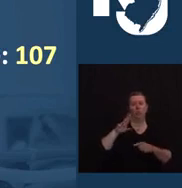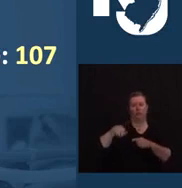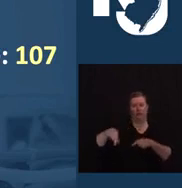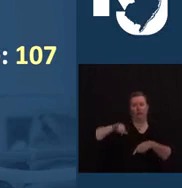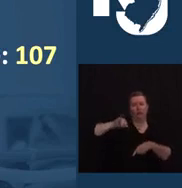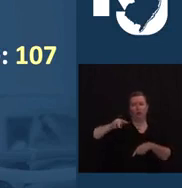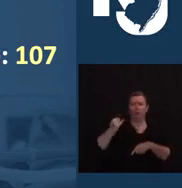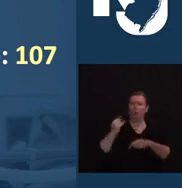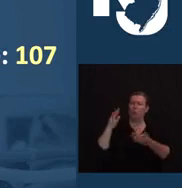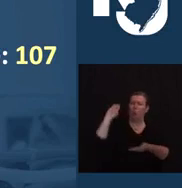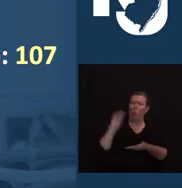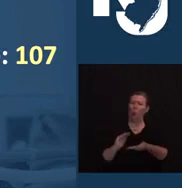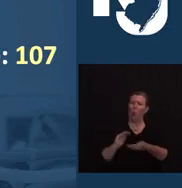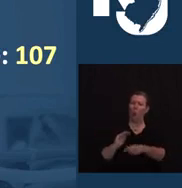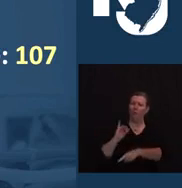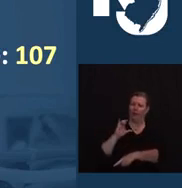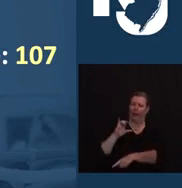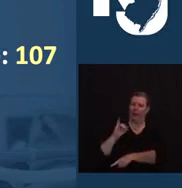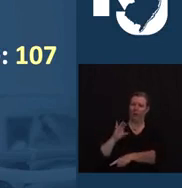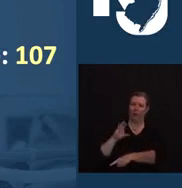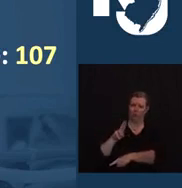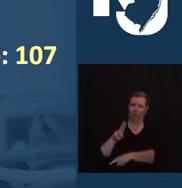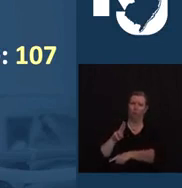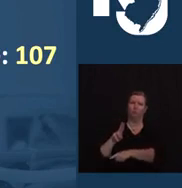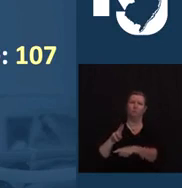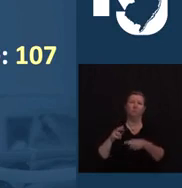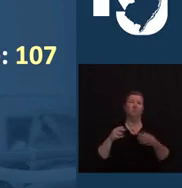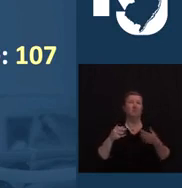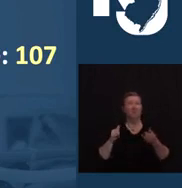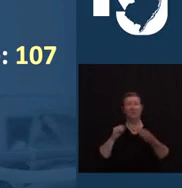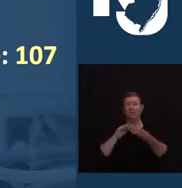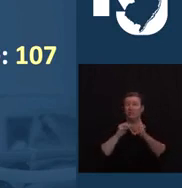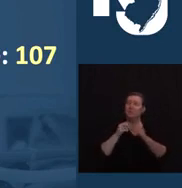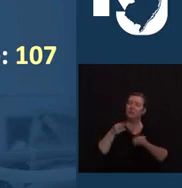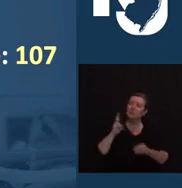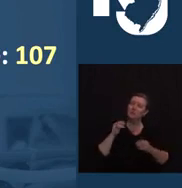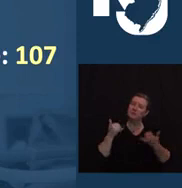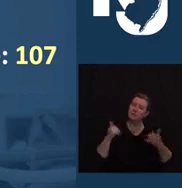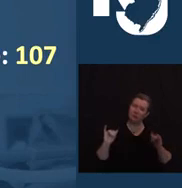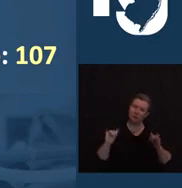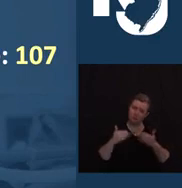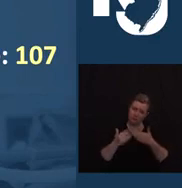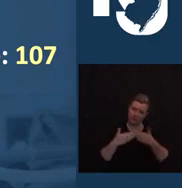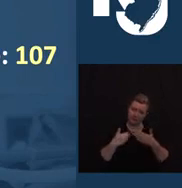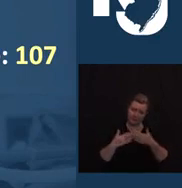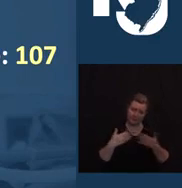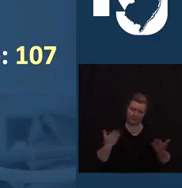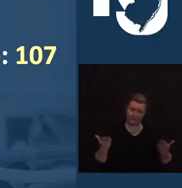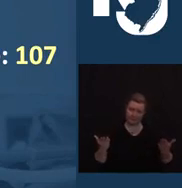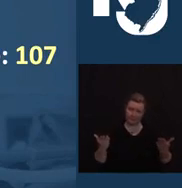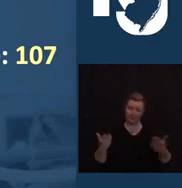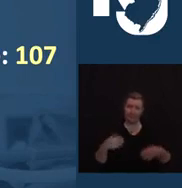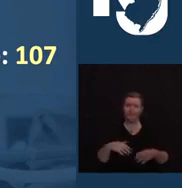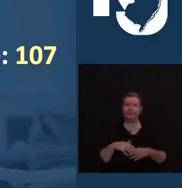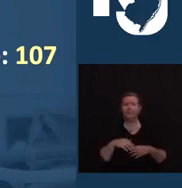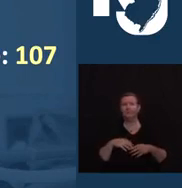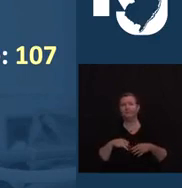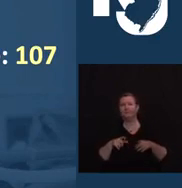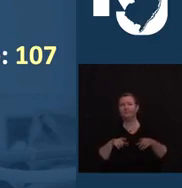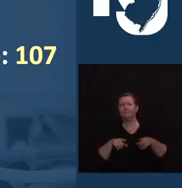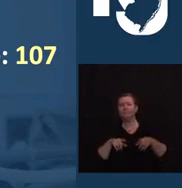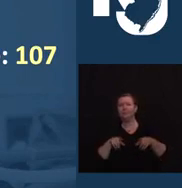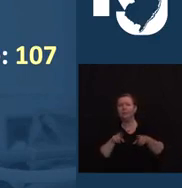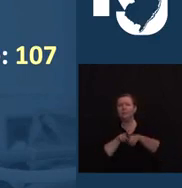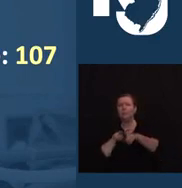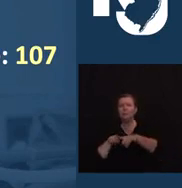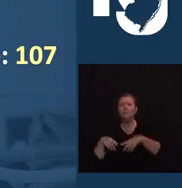solace given that we're at our highest numbers overall since mid-May, but it also speaks to the strength of our healthcare network and how